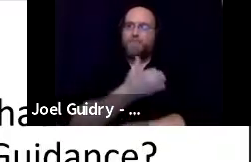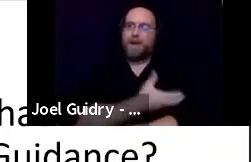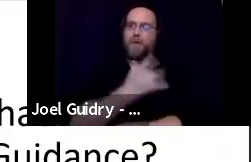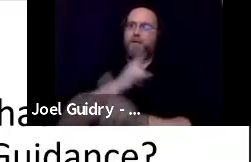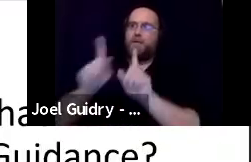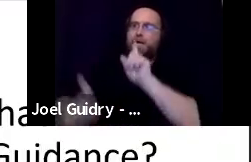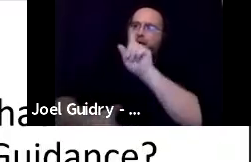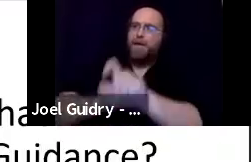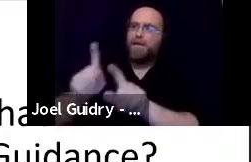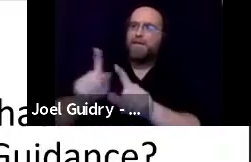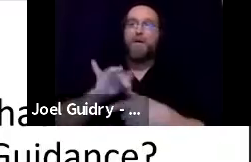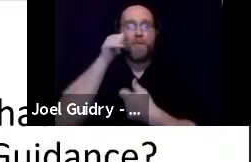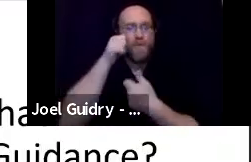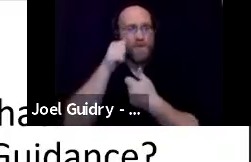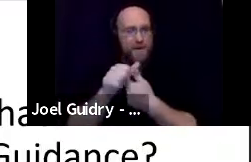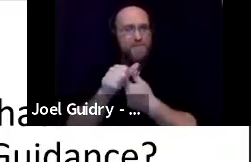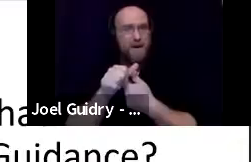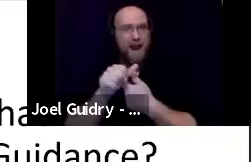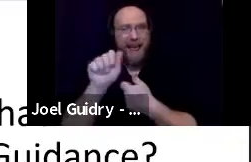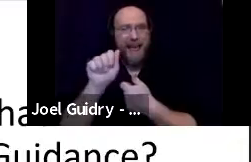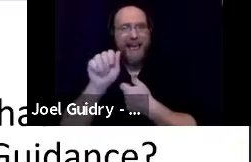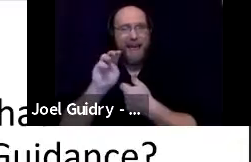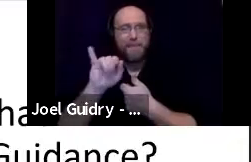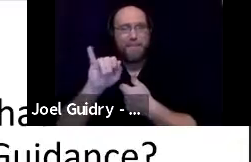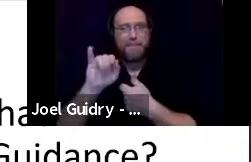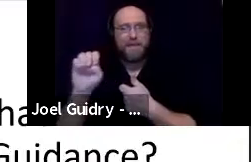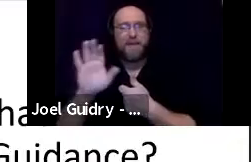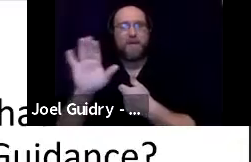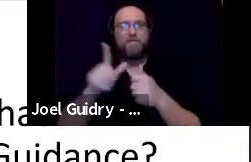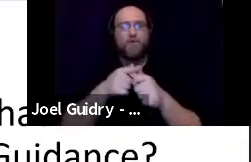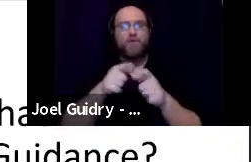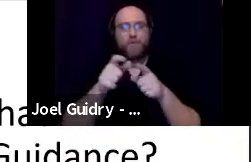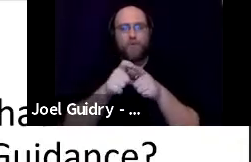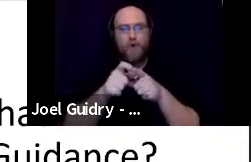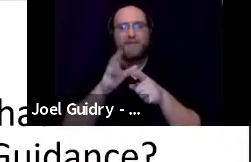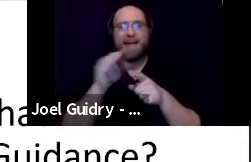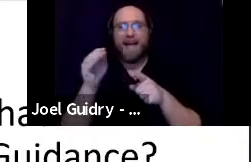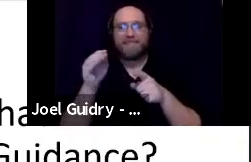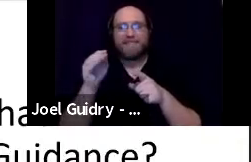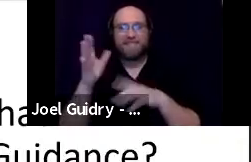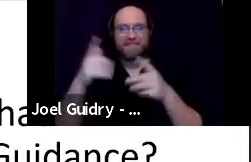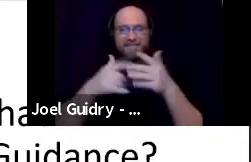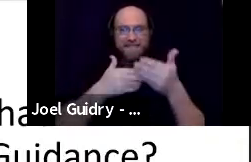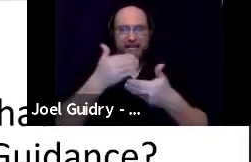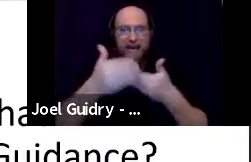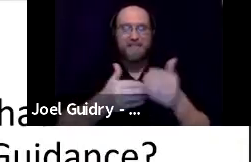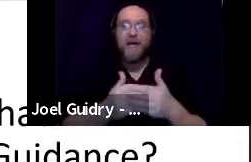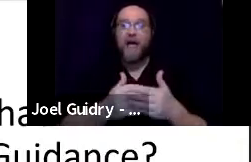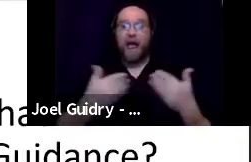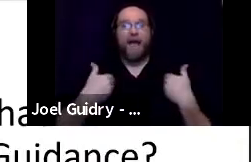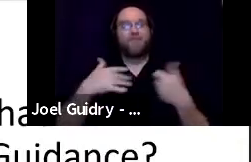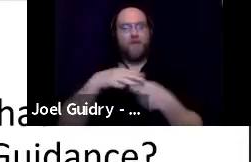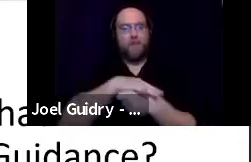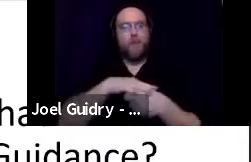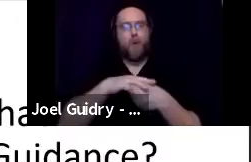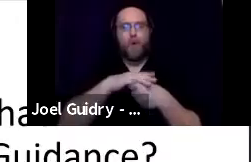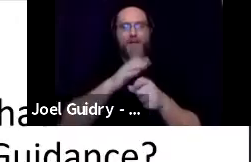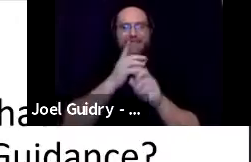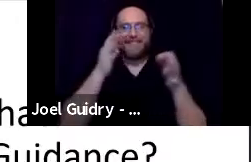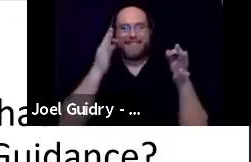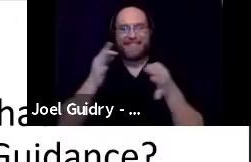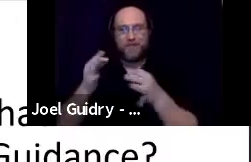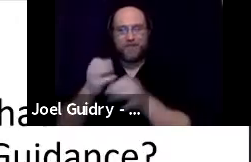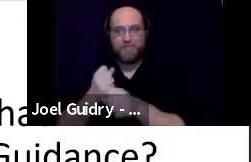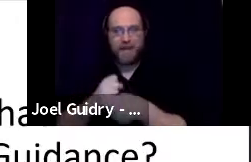first couple of words and slides, there's local decision making. So the only person and the only group that has the power